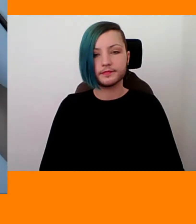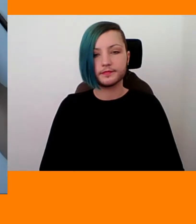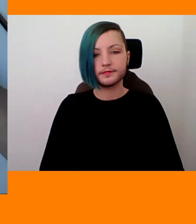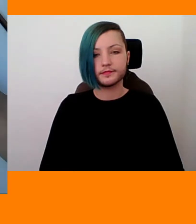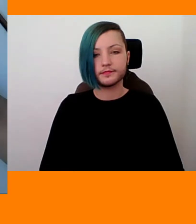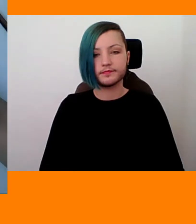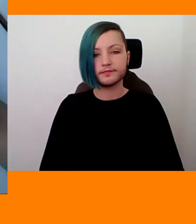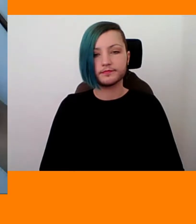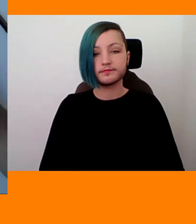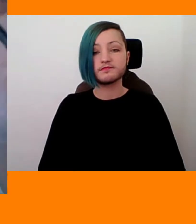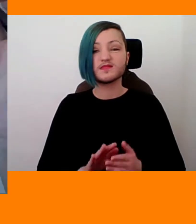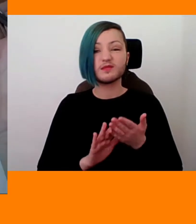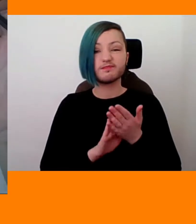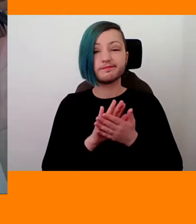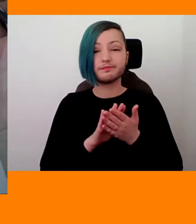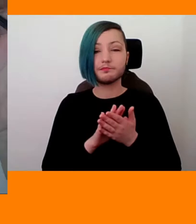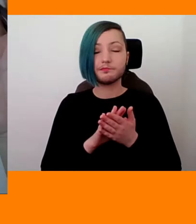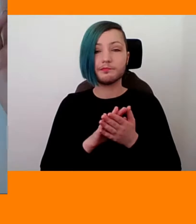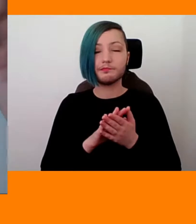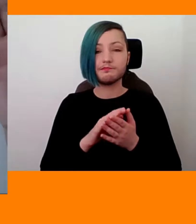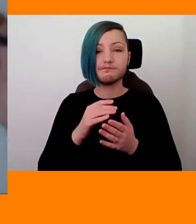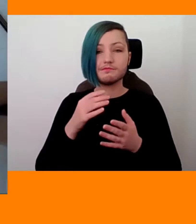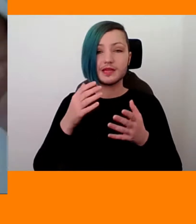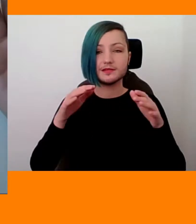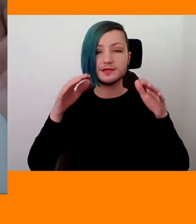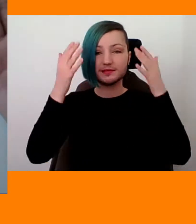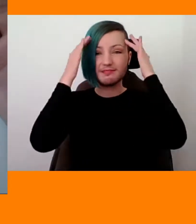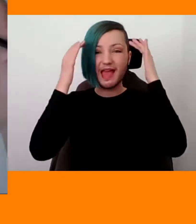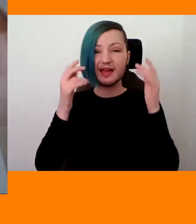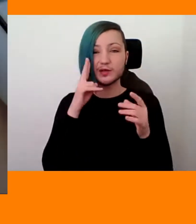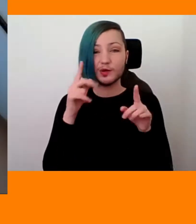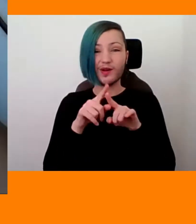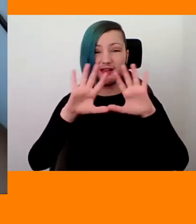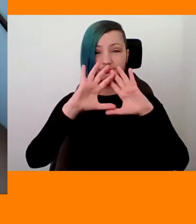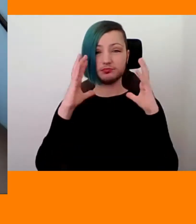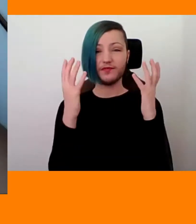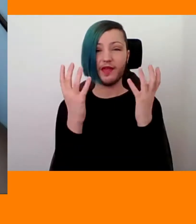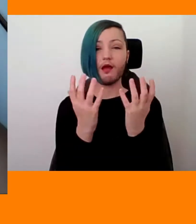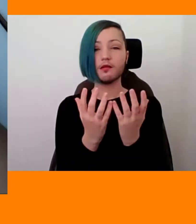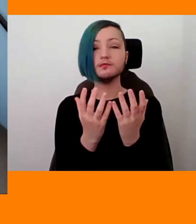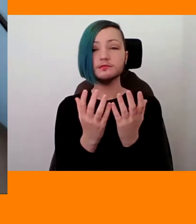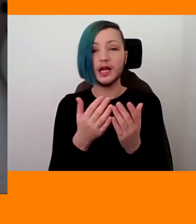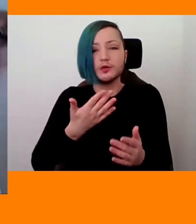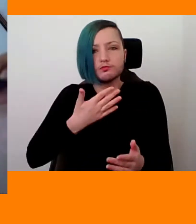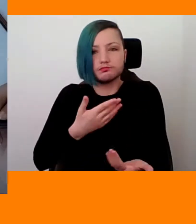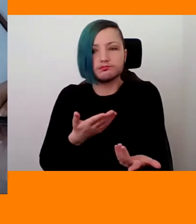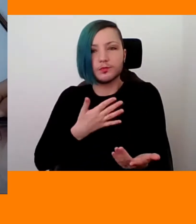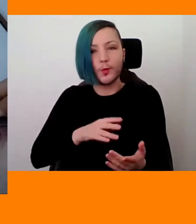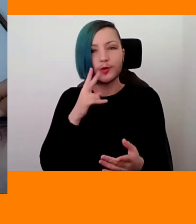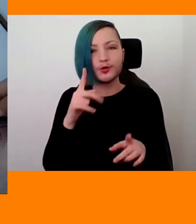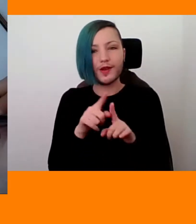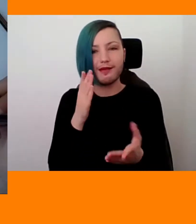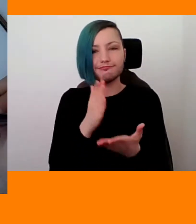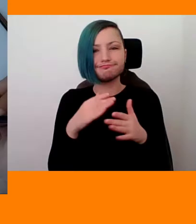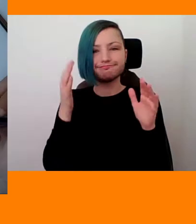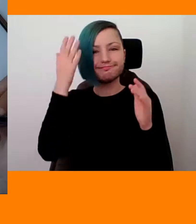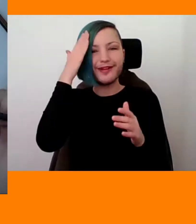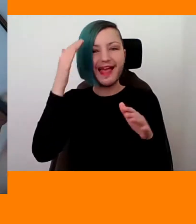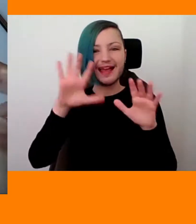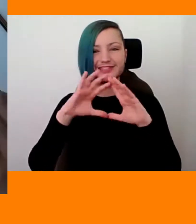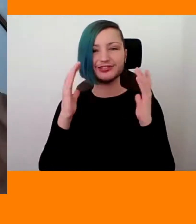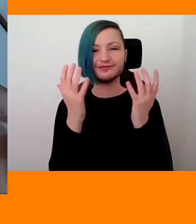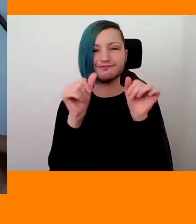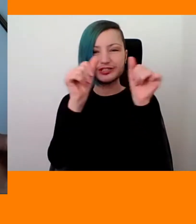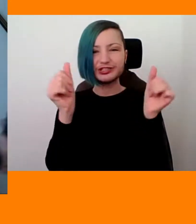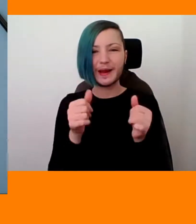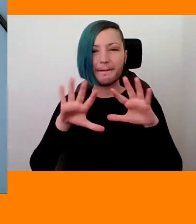This will make the head it will look more spherical, obviously, because heads are. So you want it to look like it's got that shape.